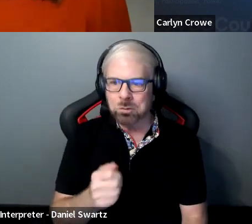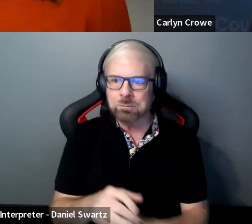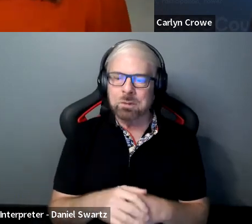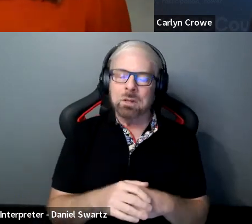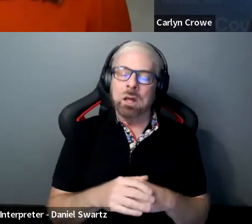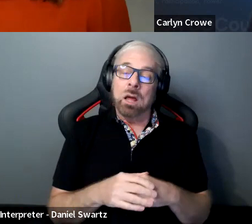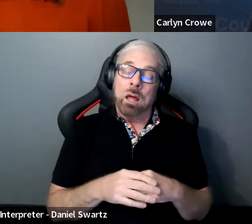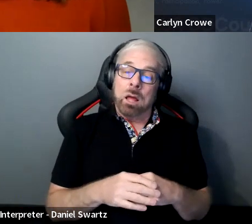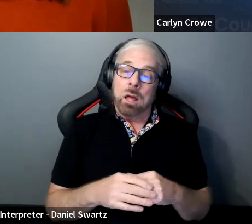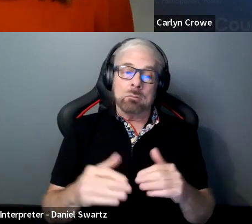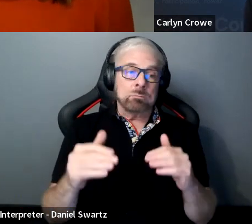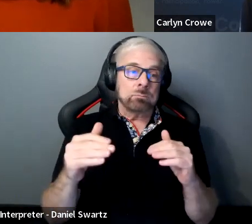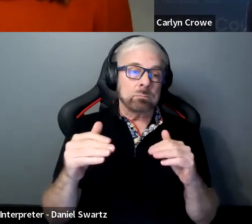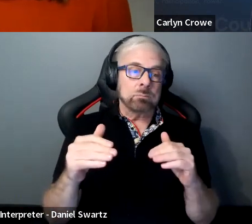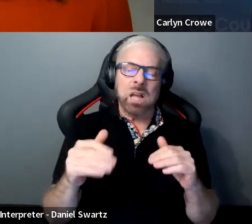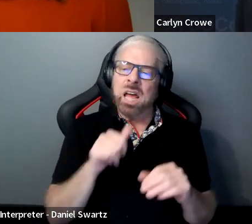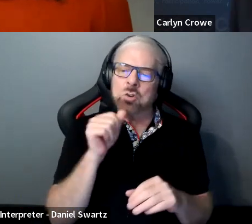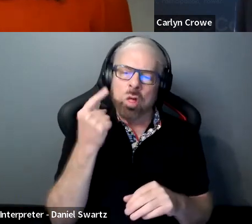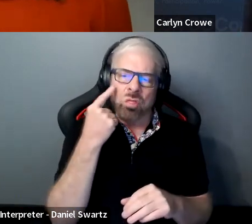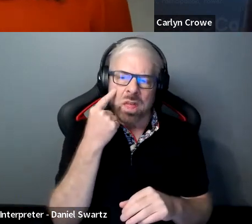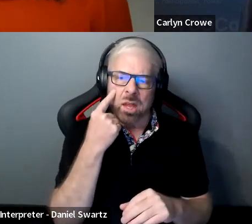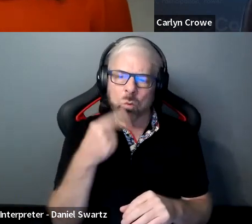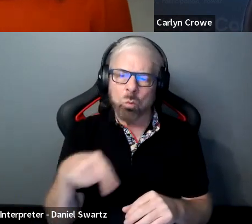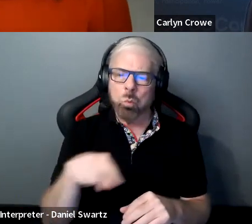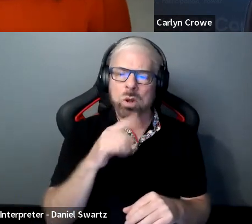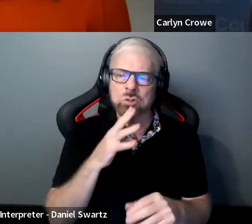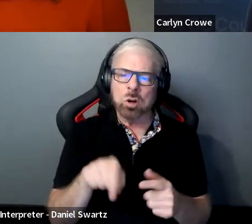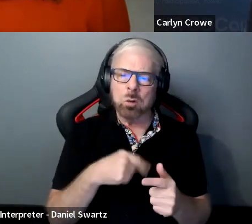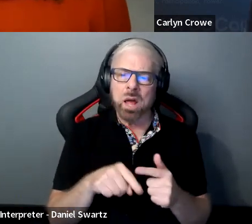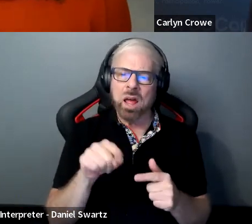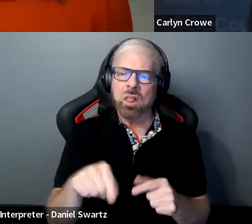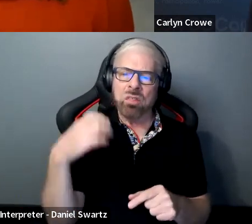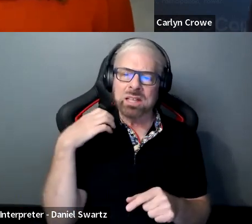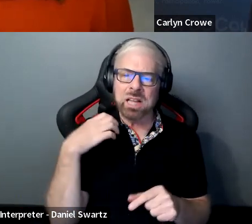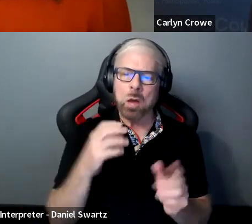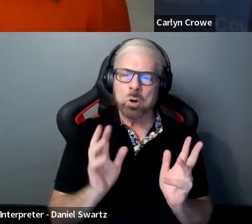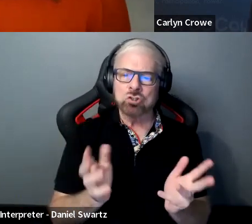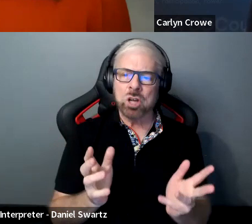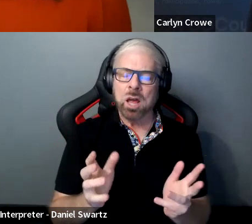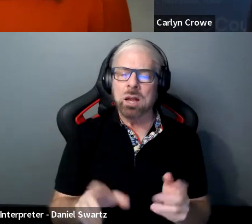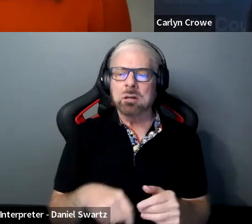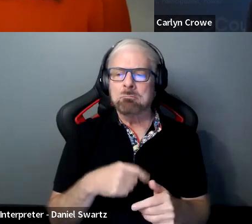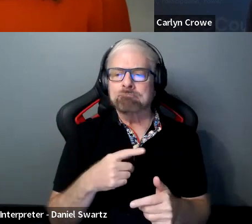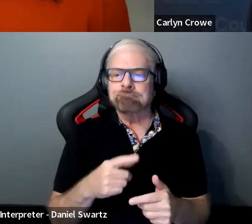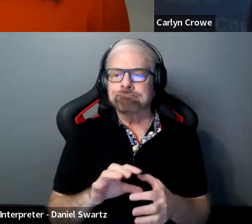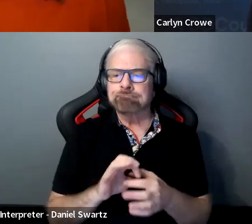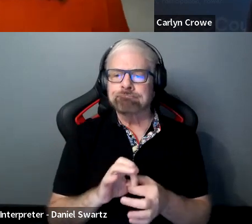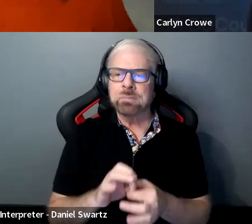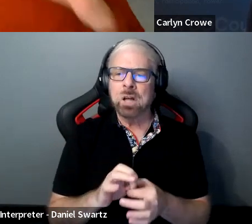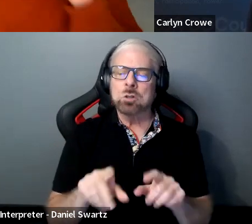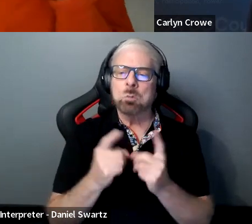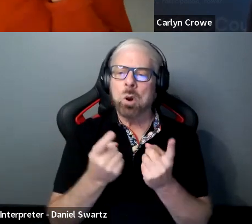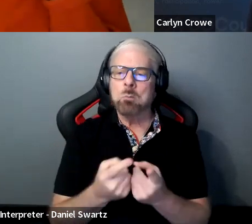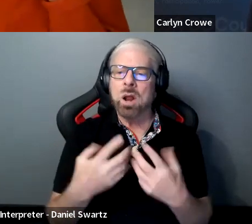I don't think we've talked on this capital chat about the Department of Health and